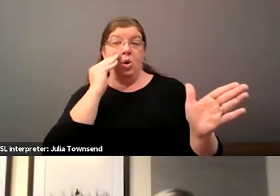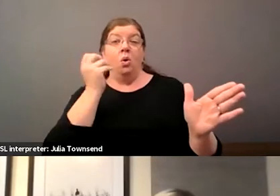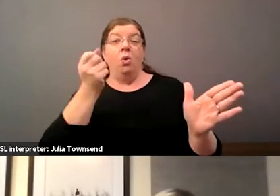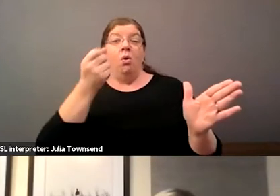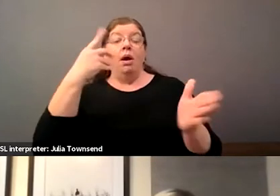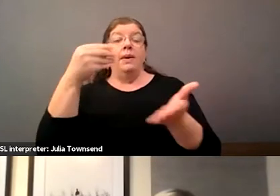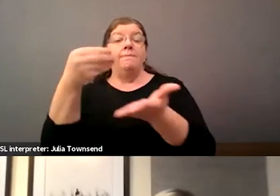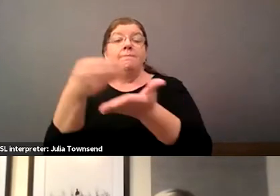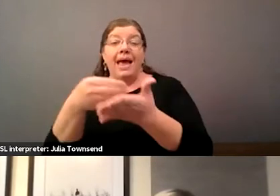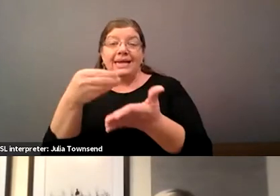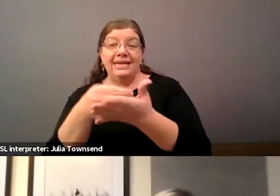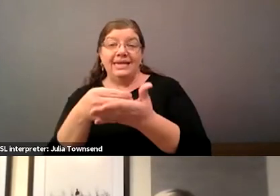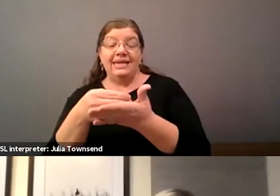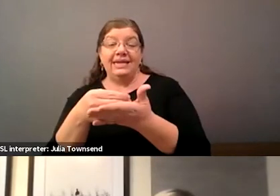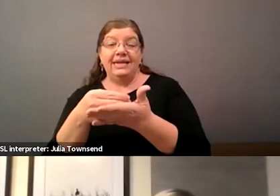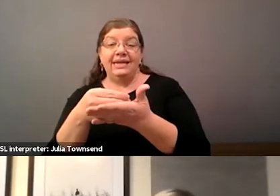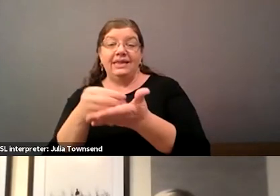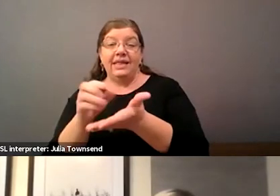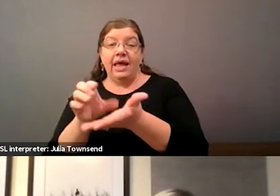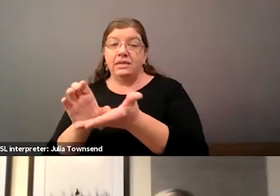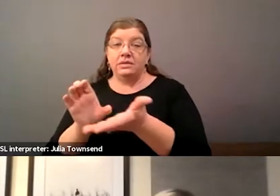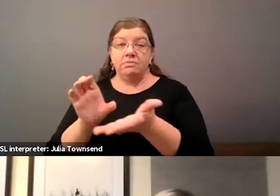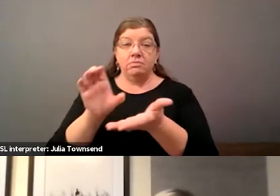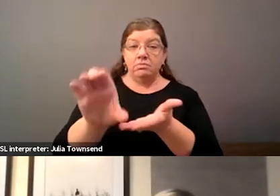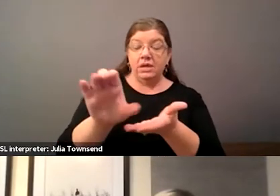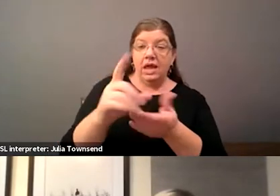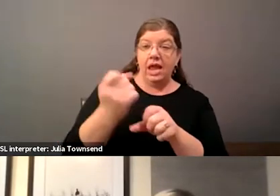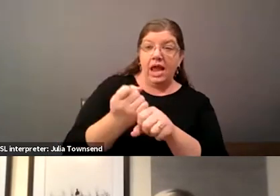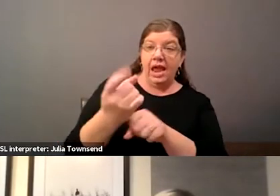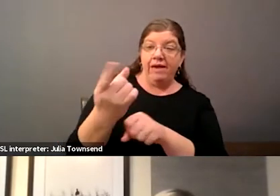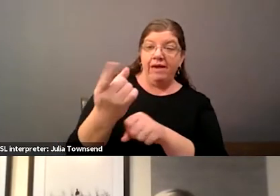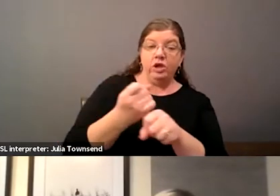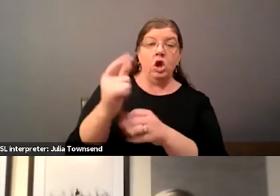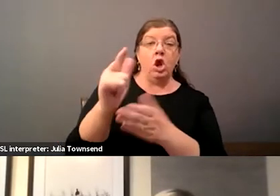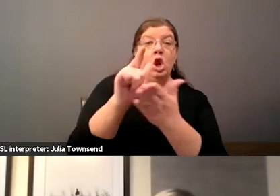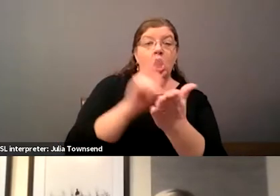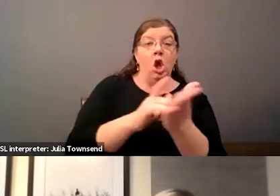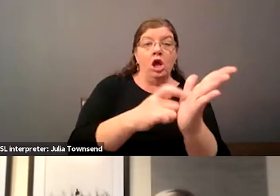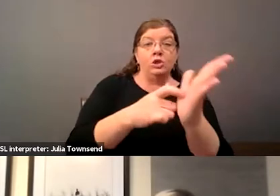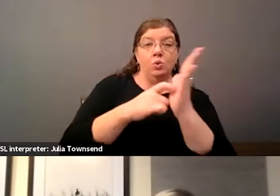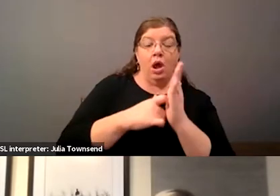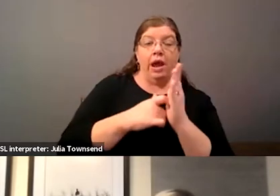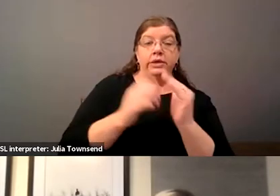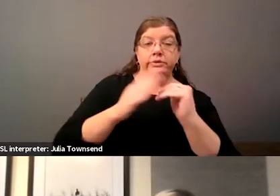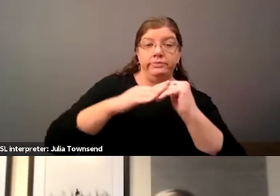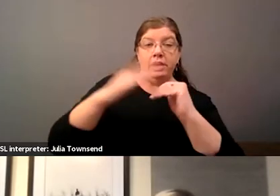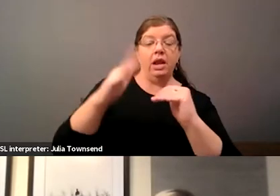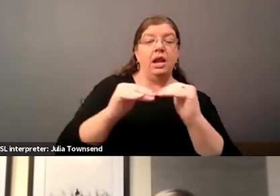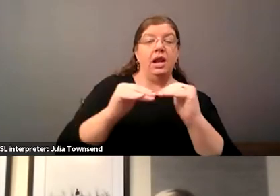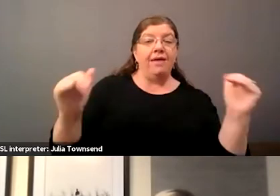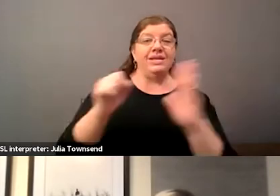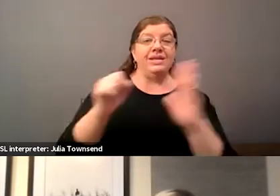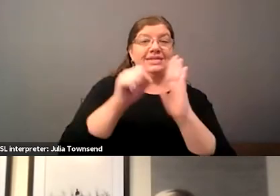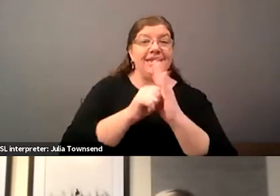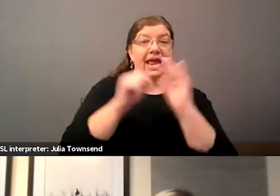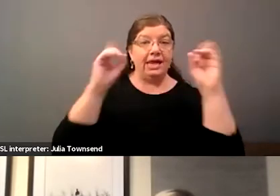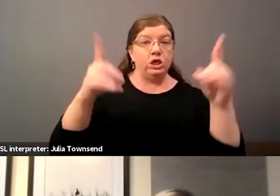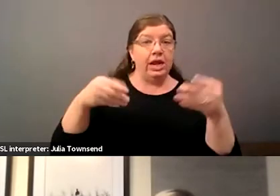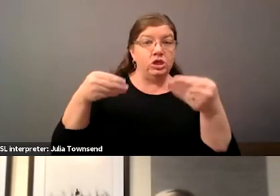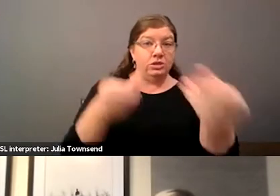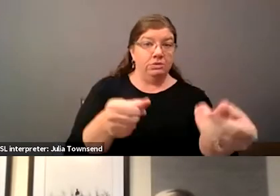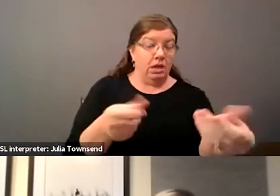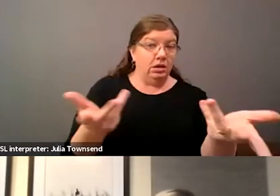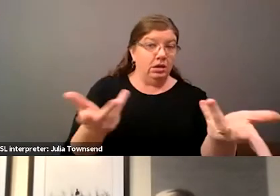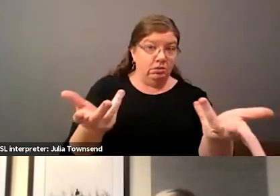is allocated every year it's a law that requires minimum levels of state education spending